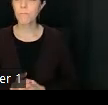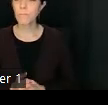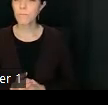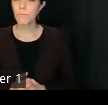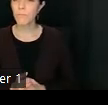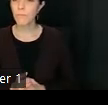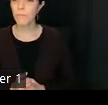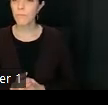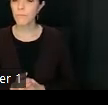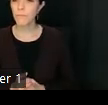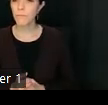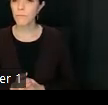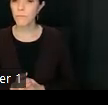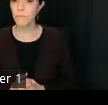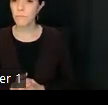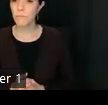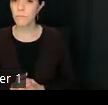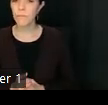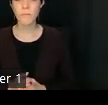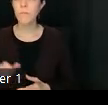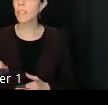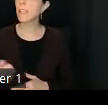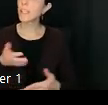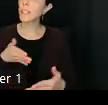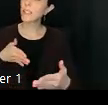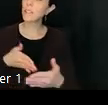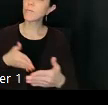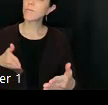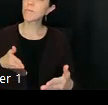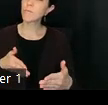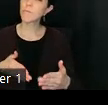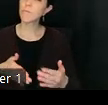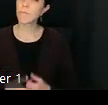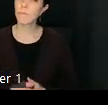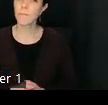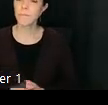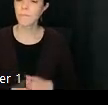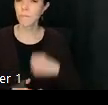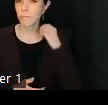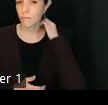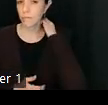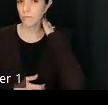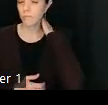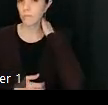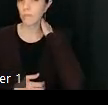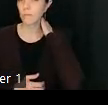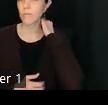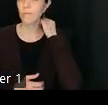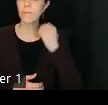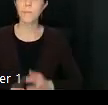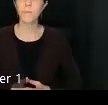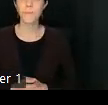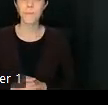Do we have any strong opposition to this amendment of an addition?